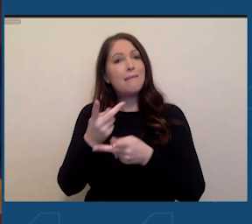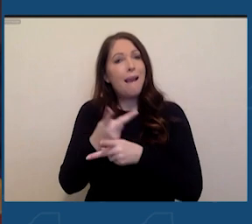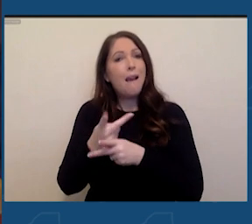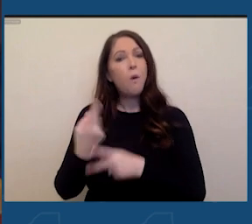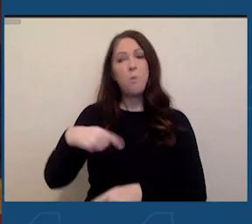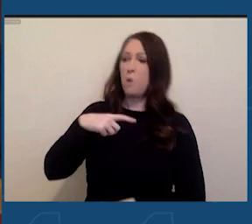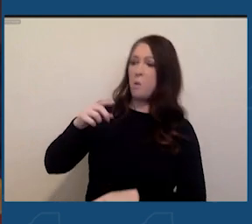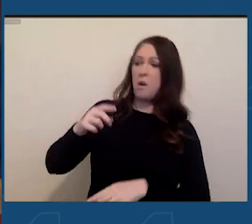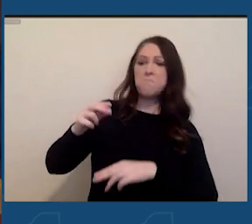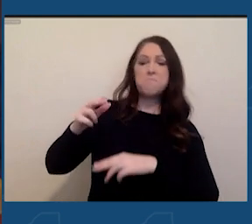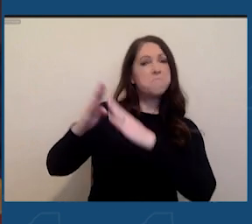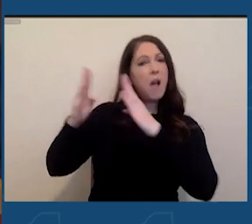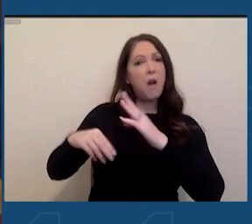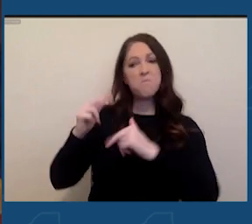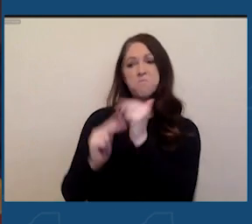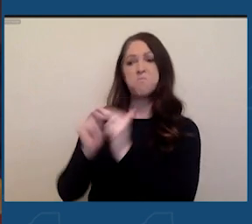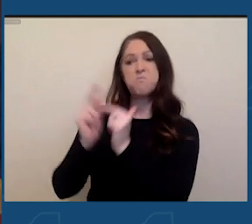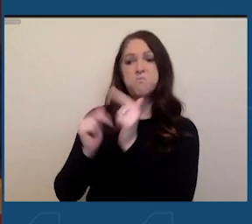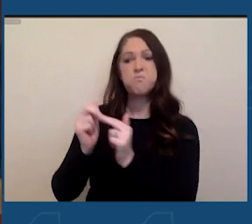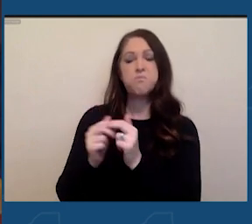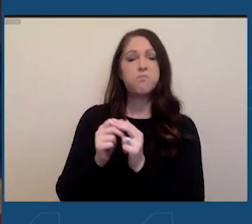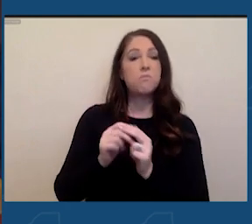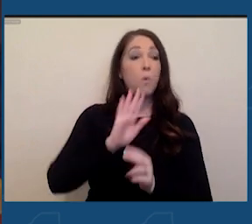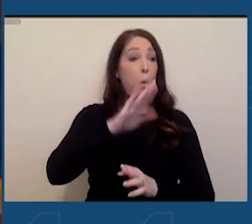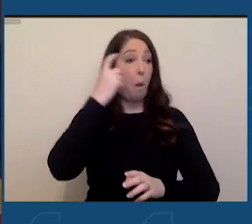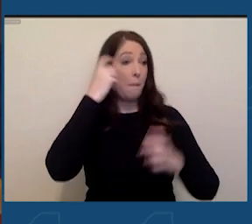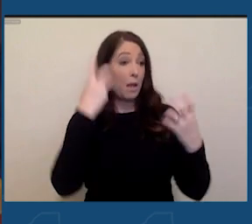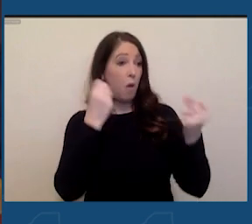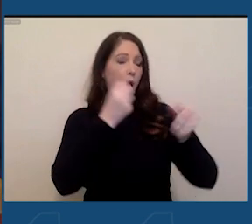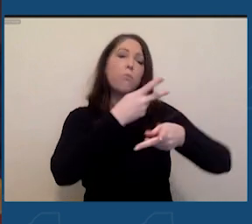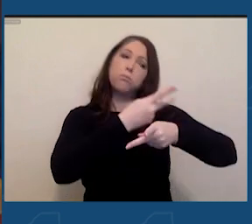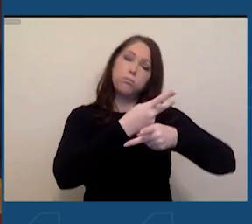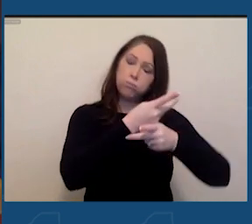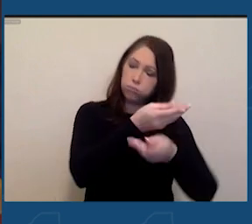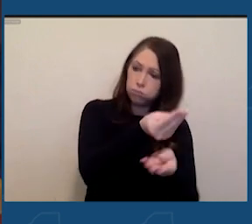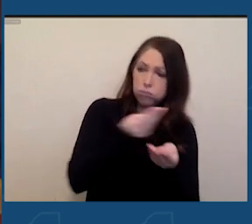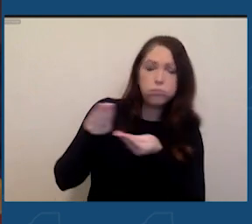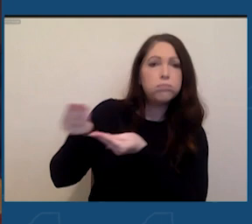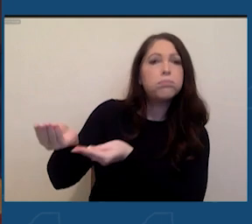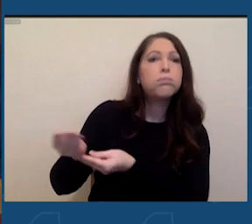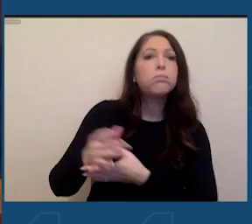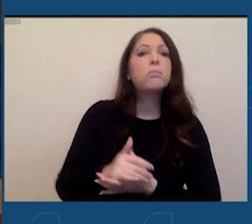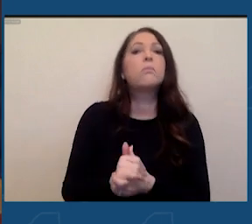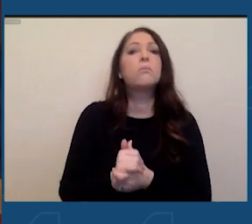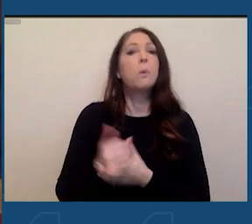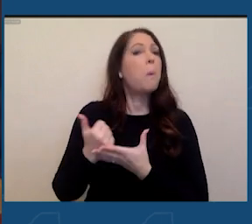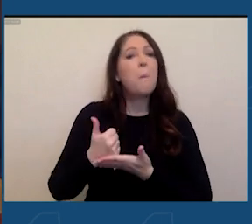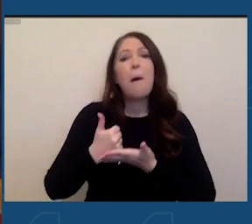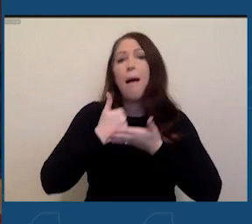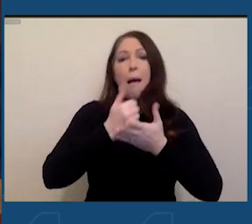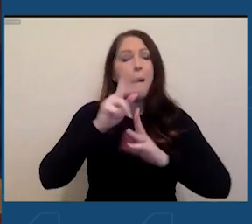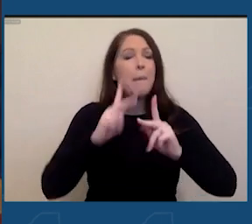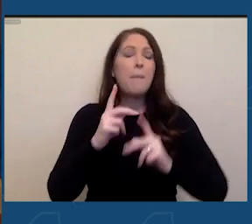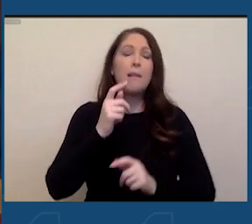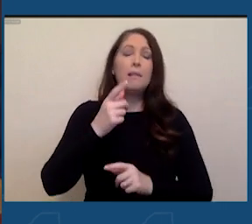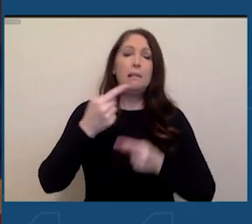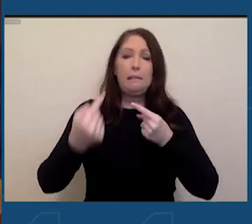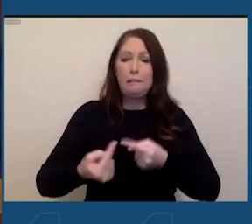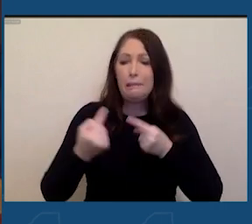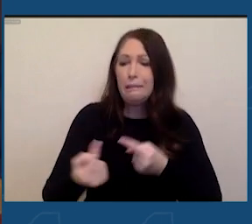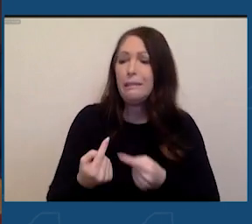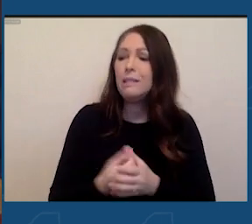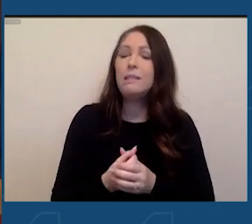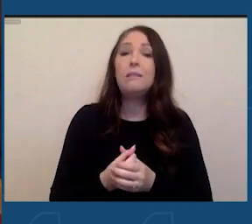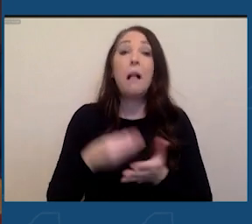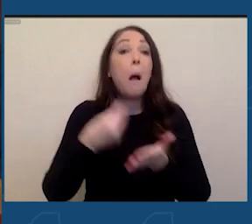take care of people's mental health, we'll give them a safer environment, and also help people who are just struggling, helping them with money to retrofit their